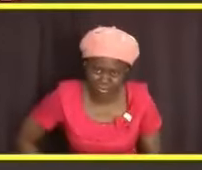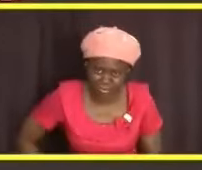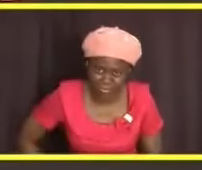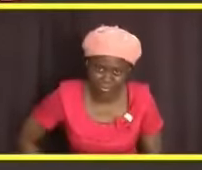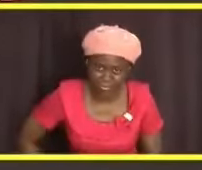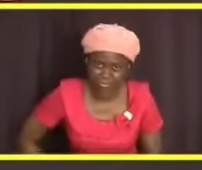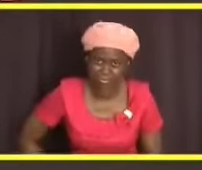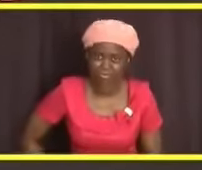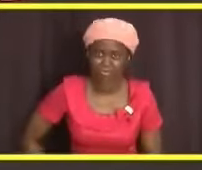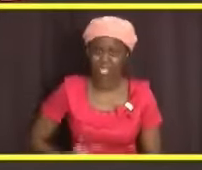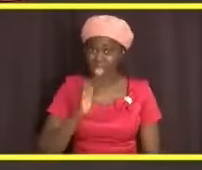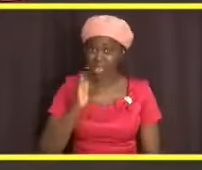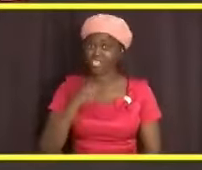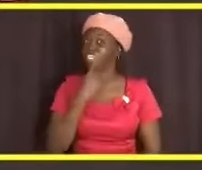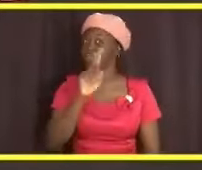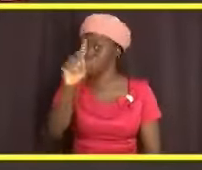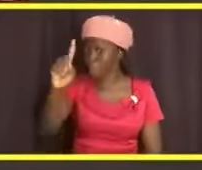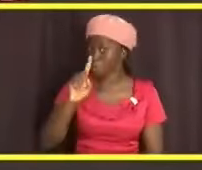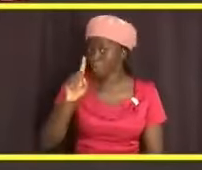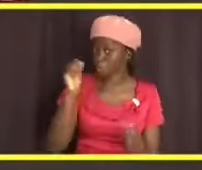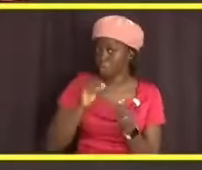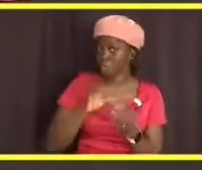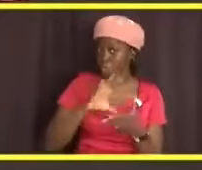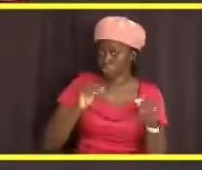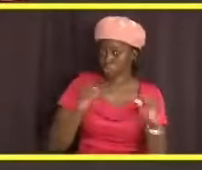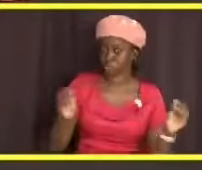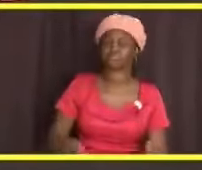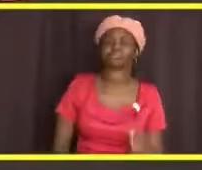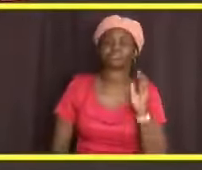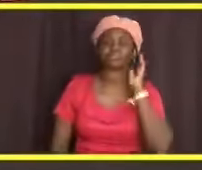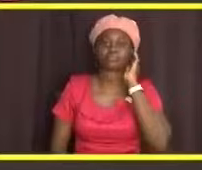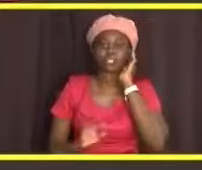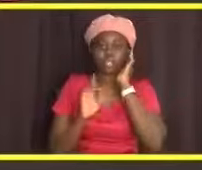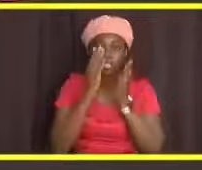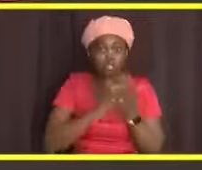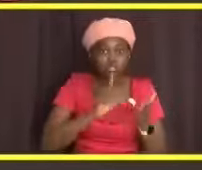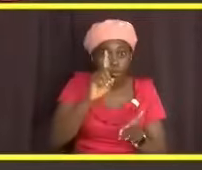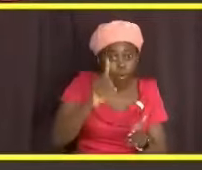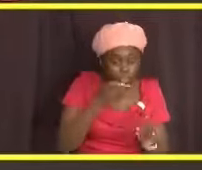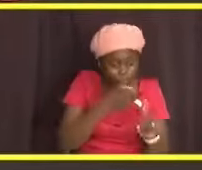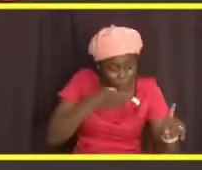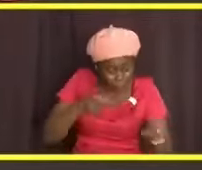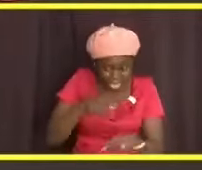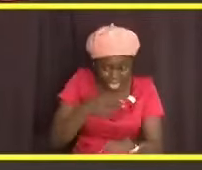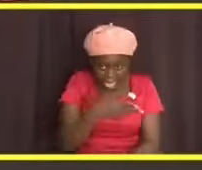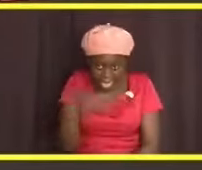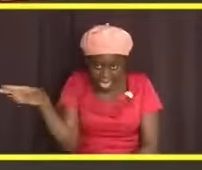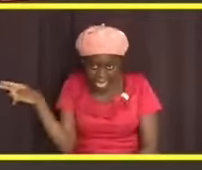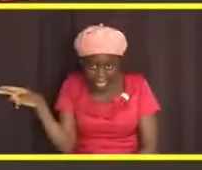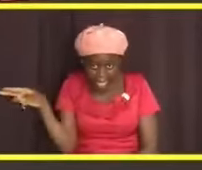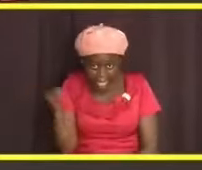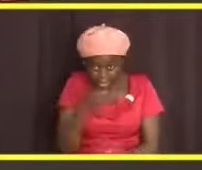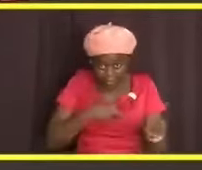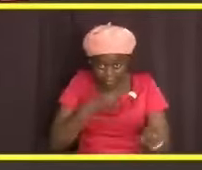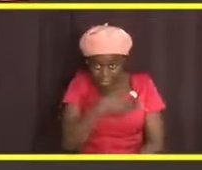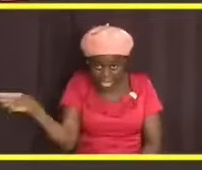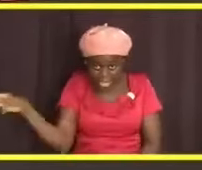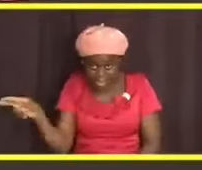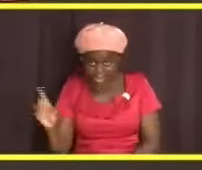I'll tell you one more story of somebody who went from hell all the way to